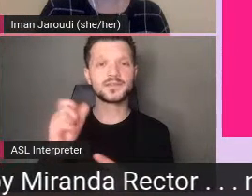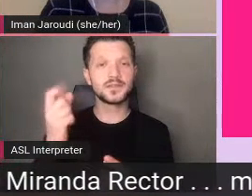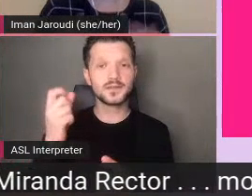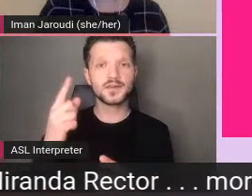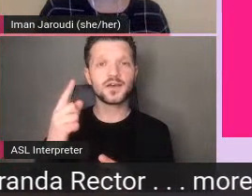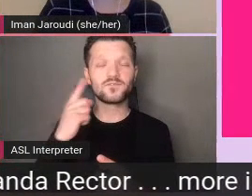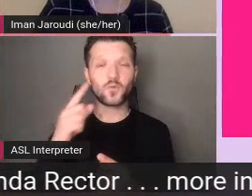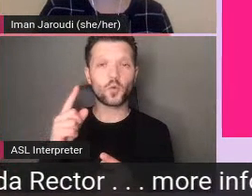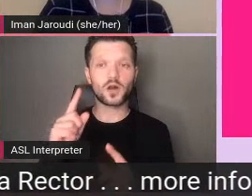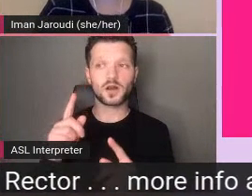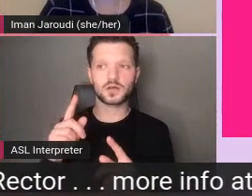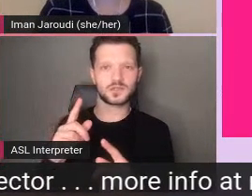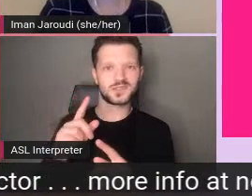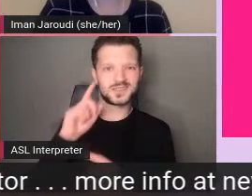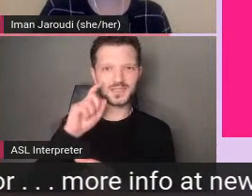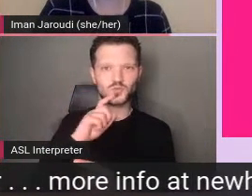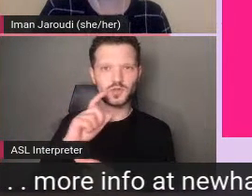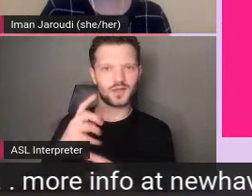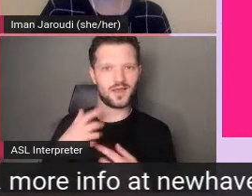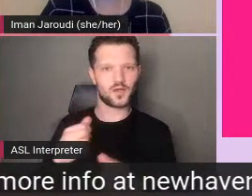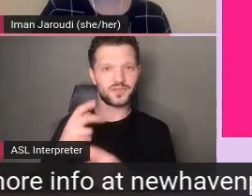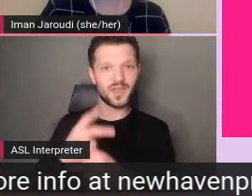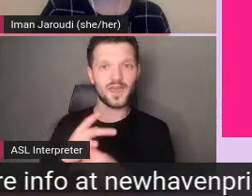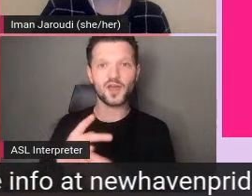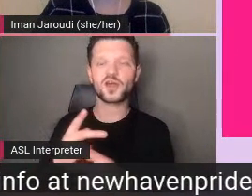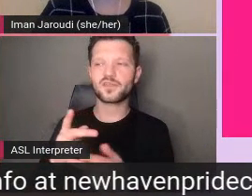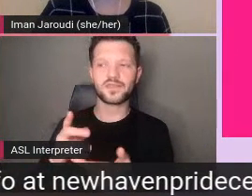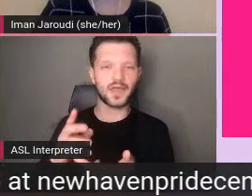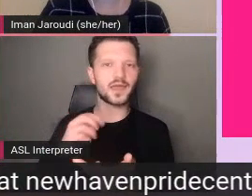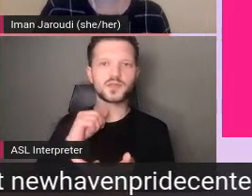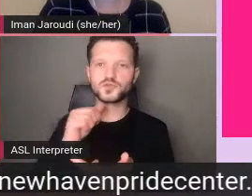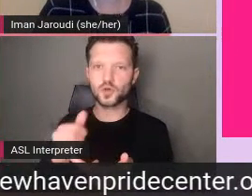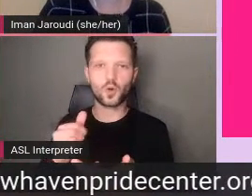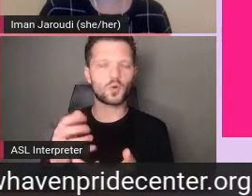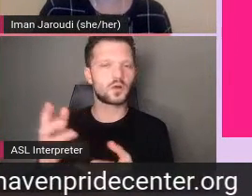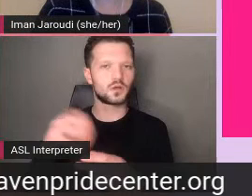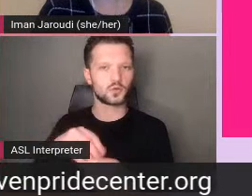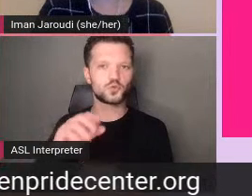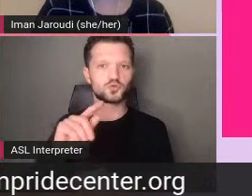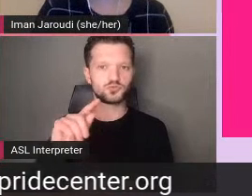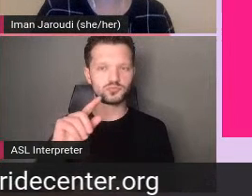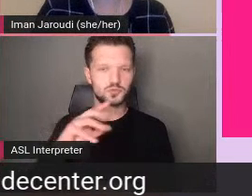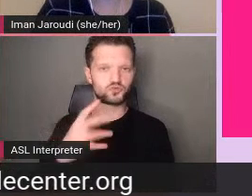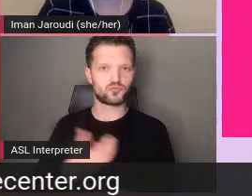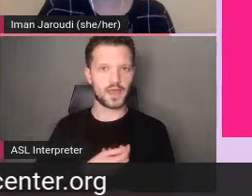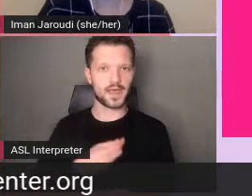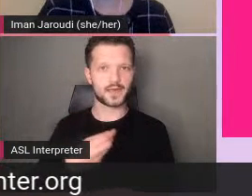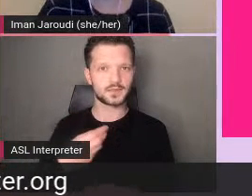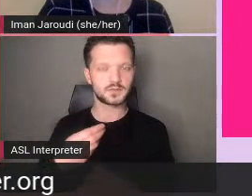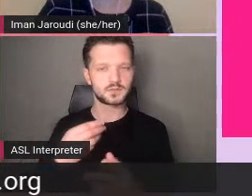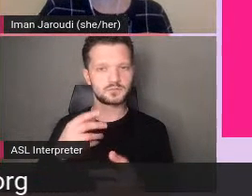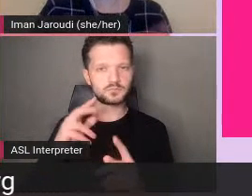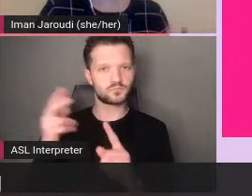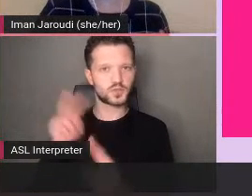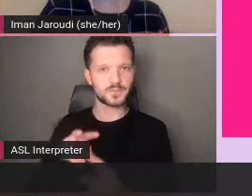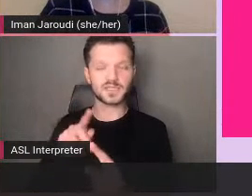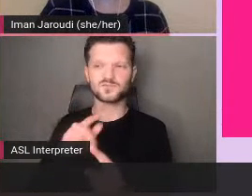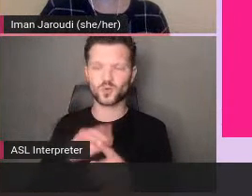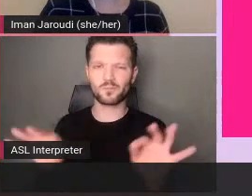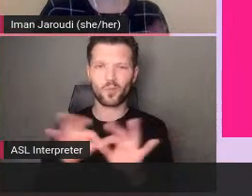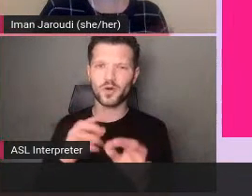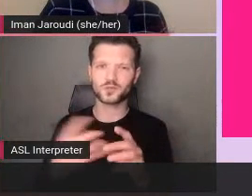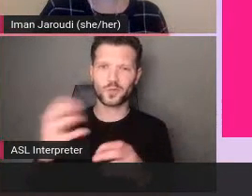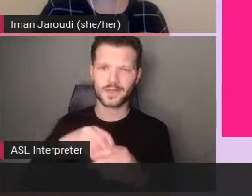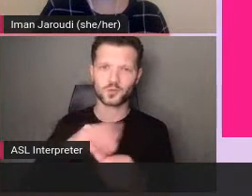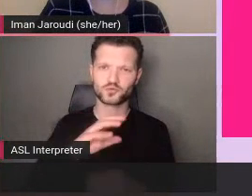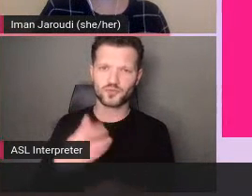care be intentionally trans-inclusive, and that providers in these areas are trained in trans healthcare. So overall,